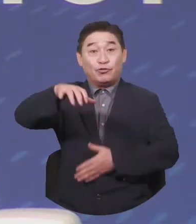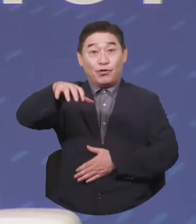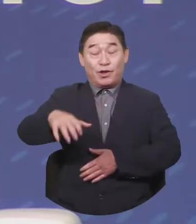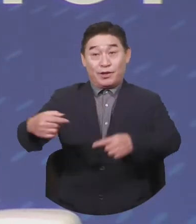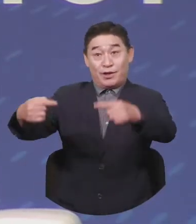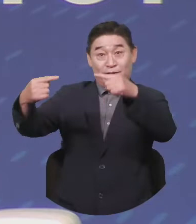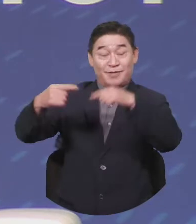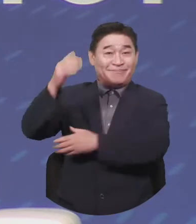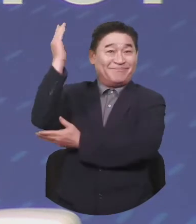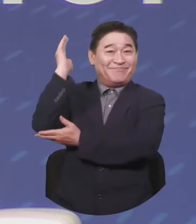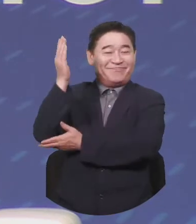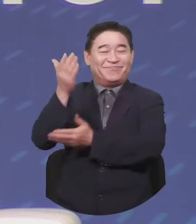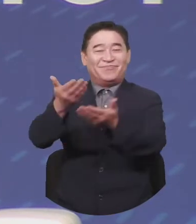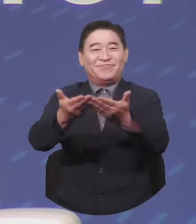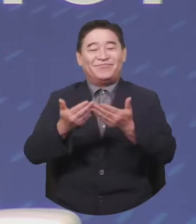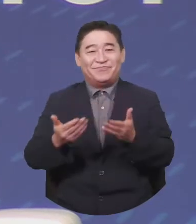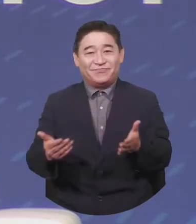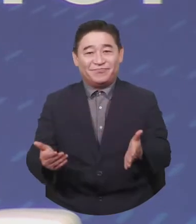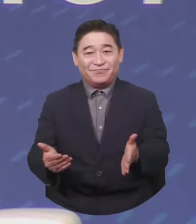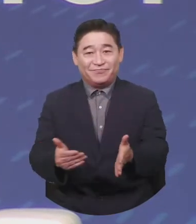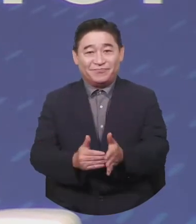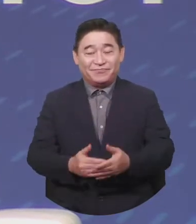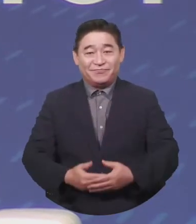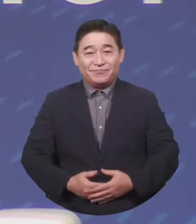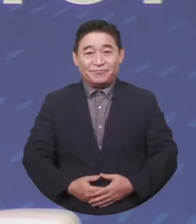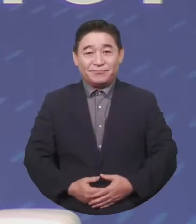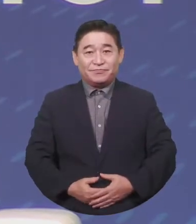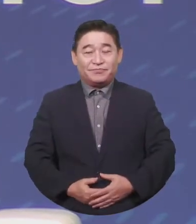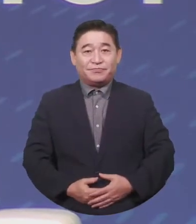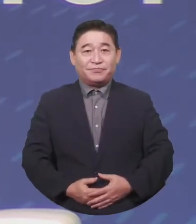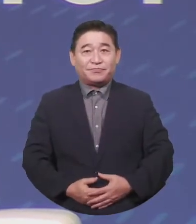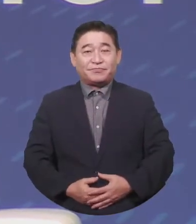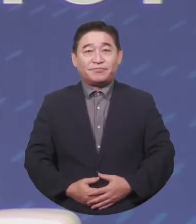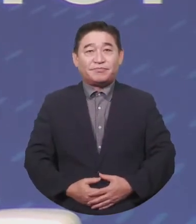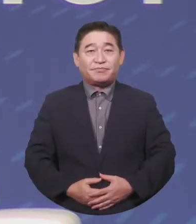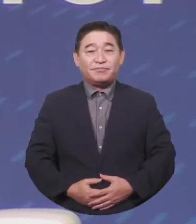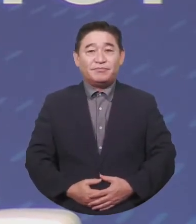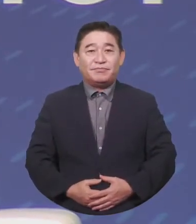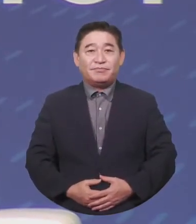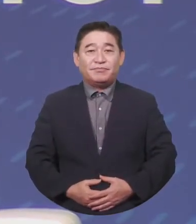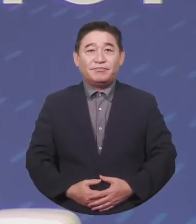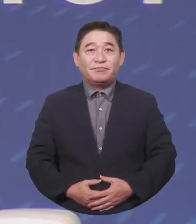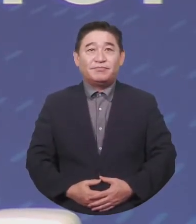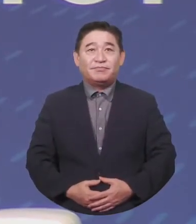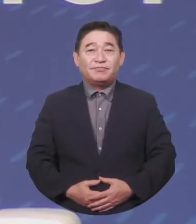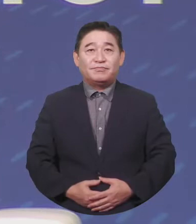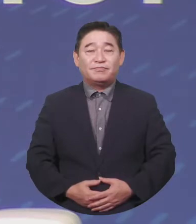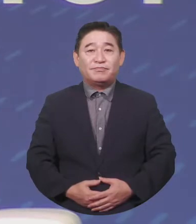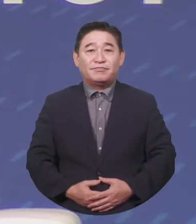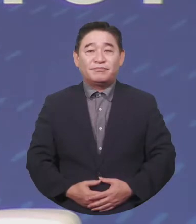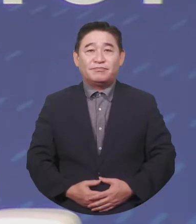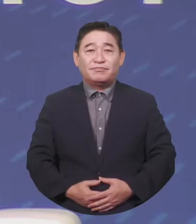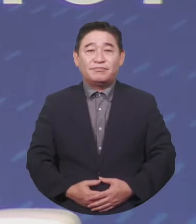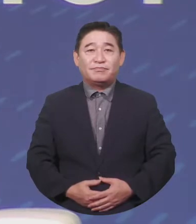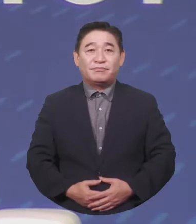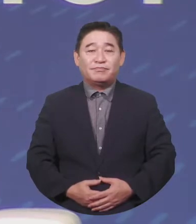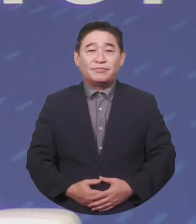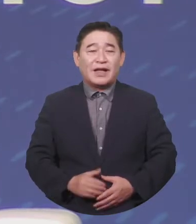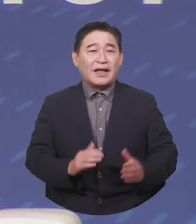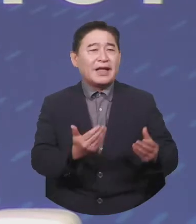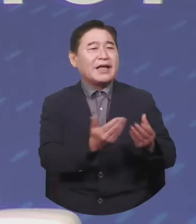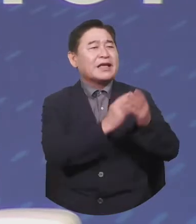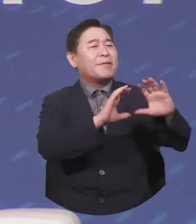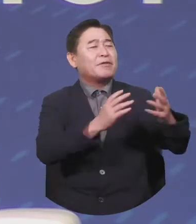presented a very important element of now development the landscape. That's the South-South and triangular